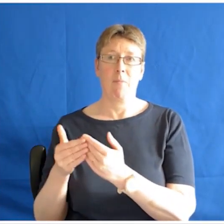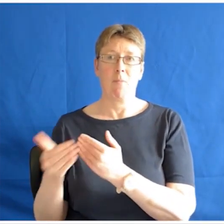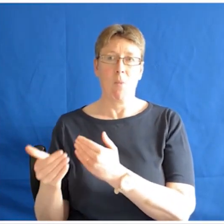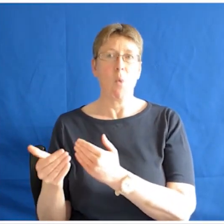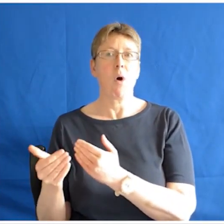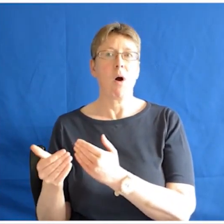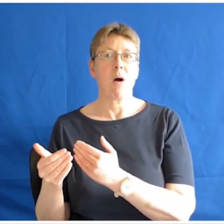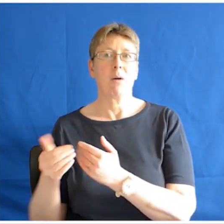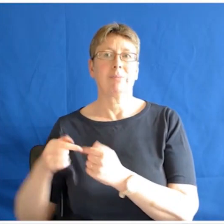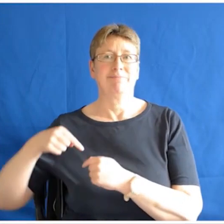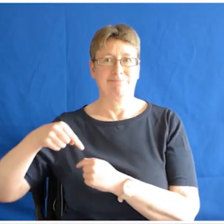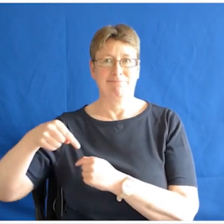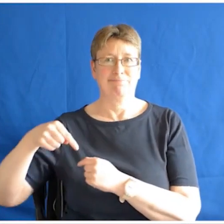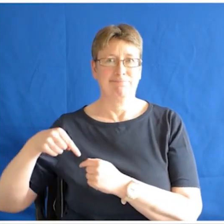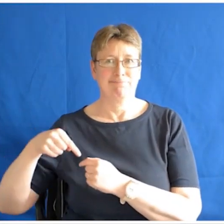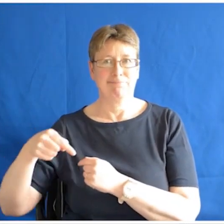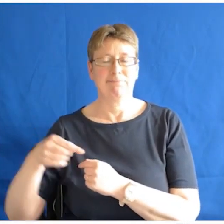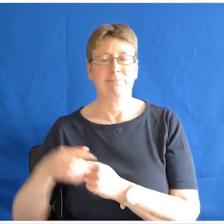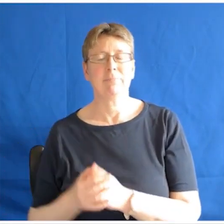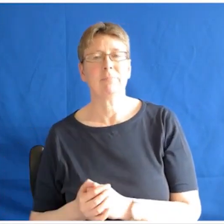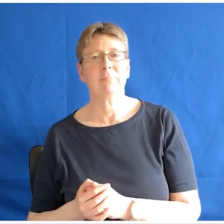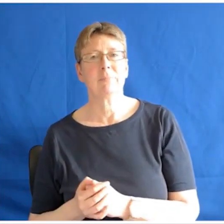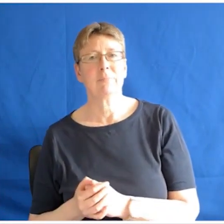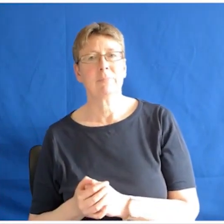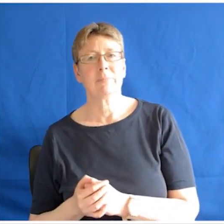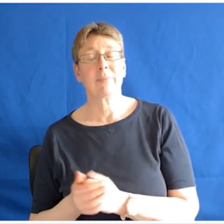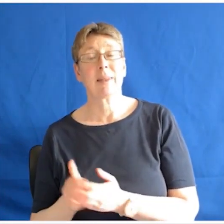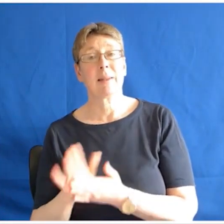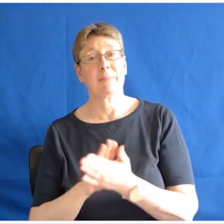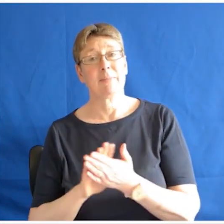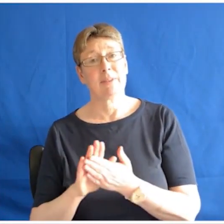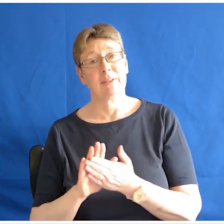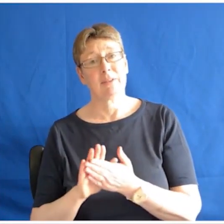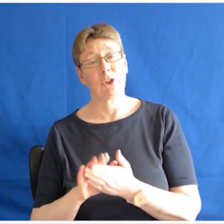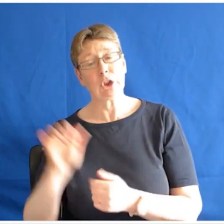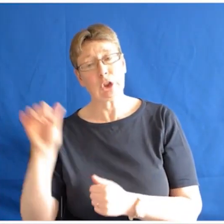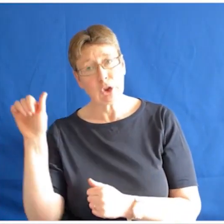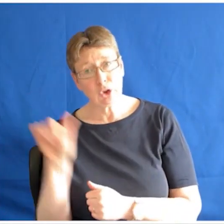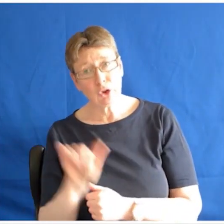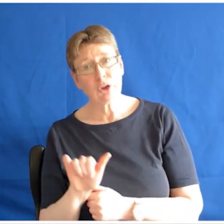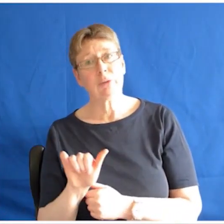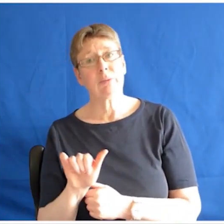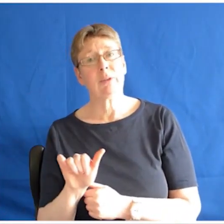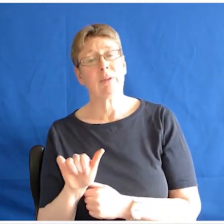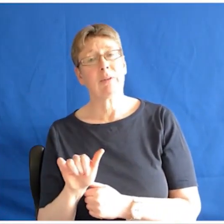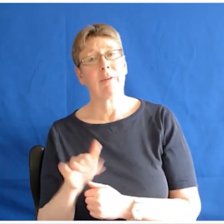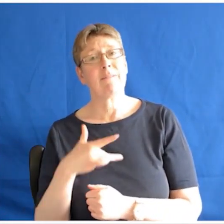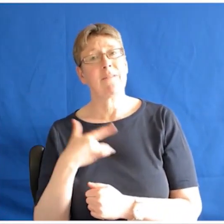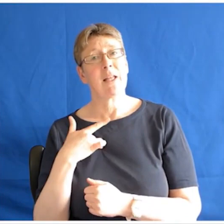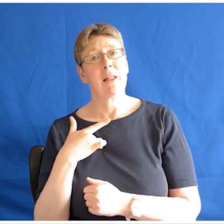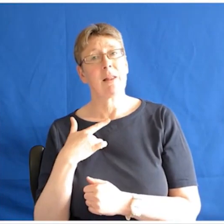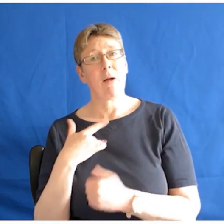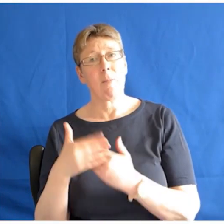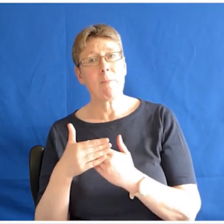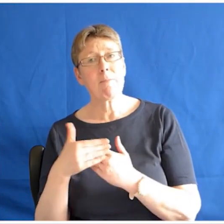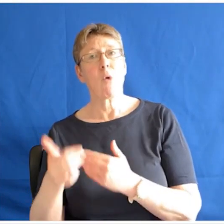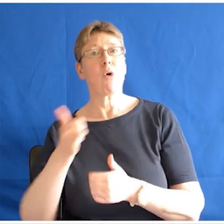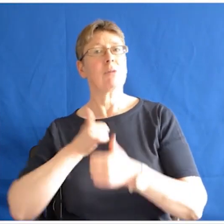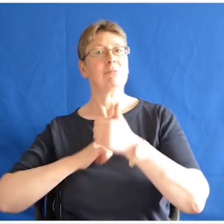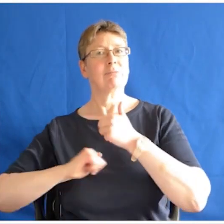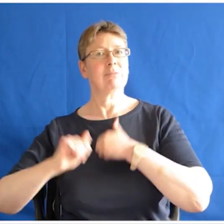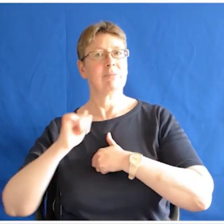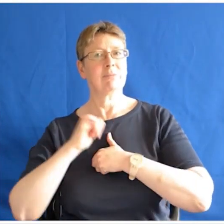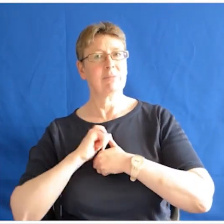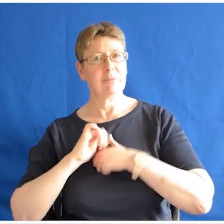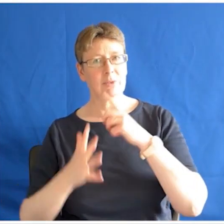last point has been particularly significant this year, which should make your achievements the focus of an even greater